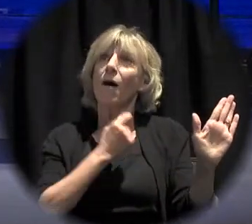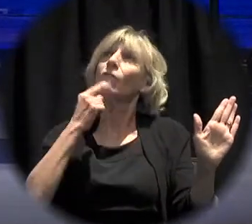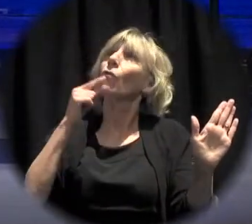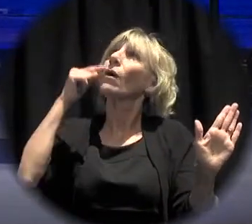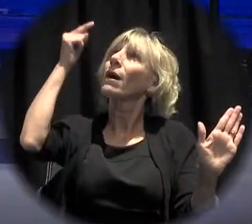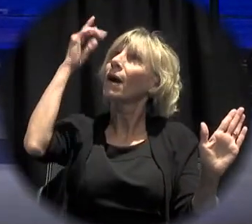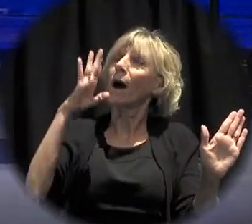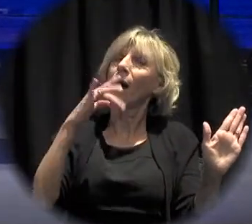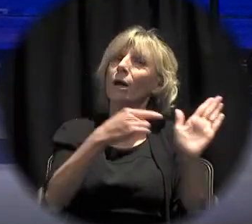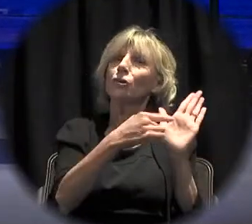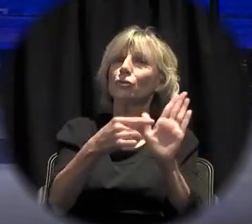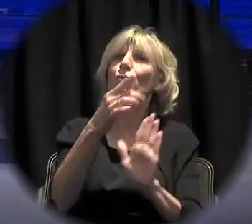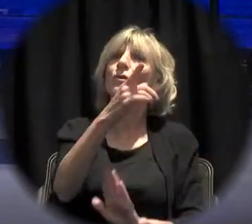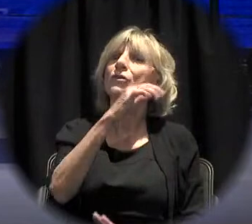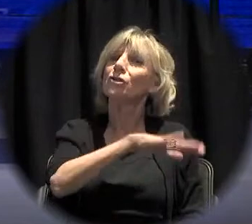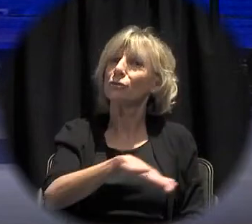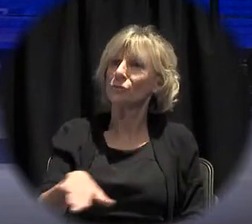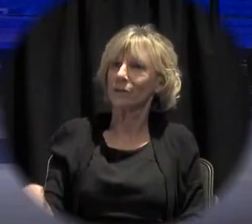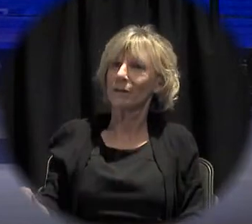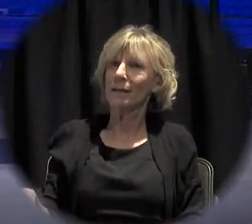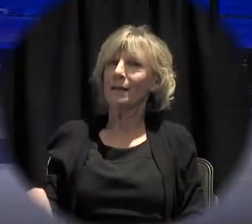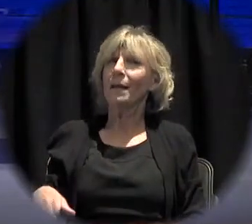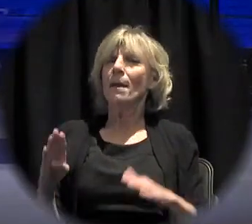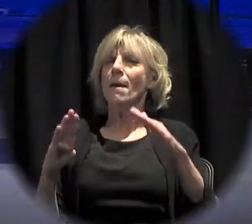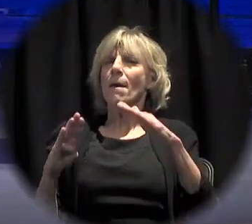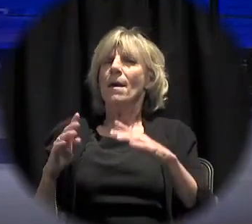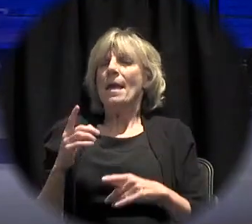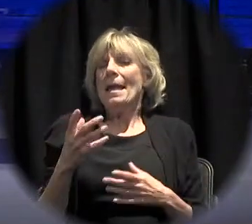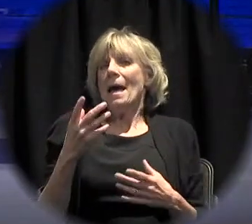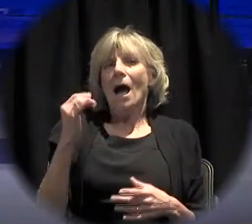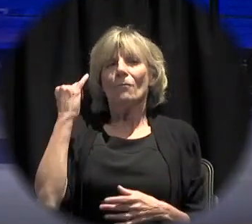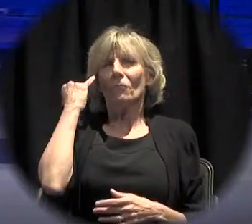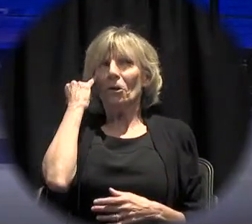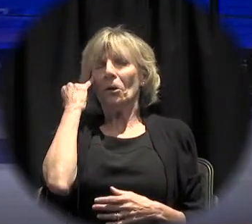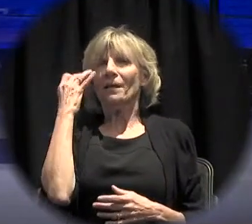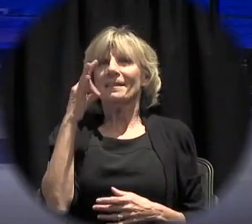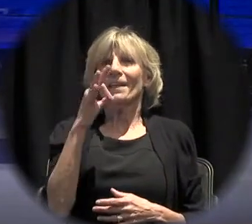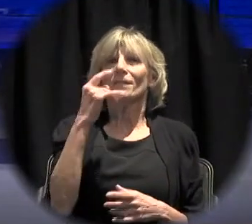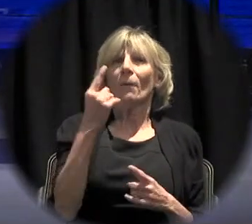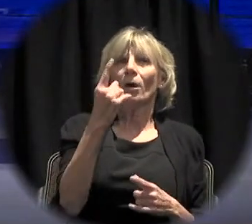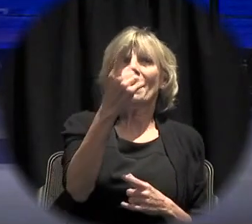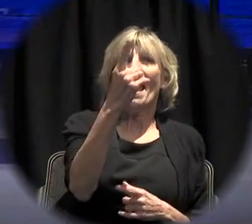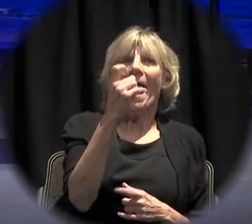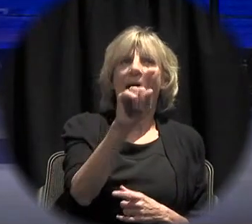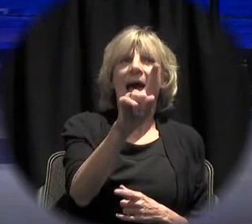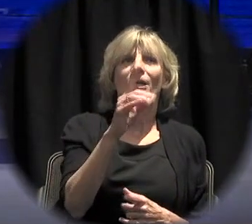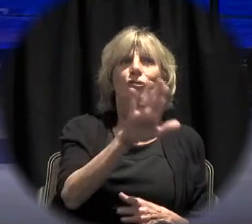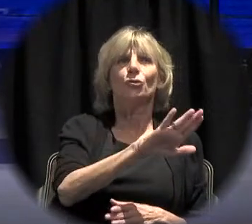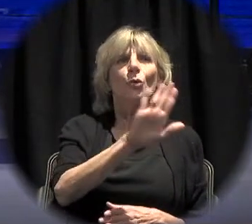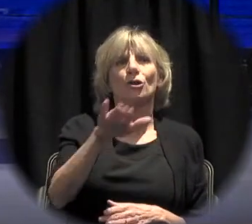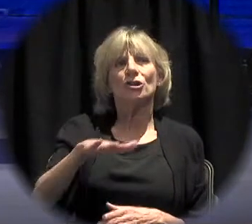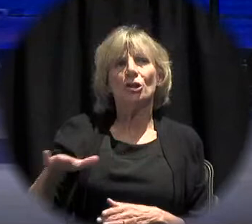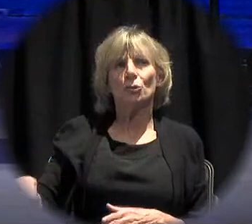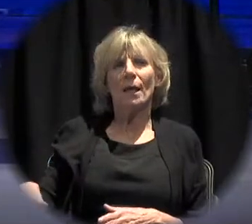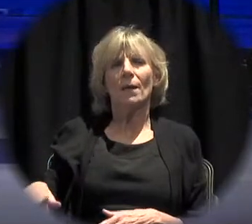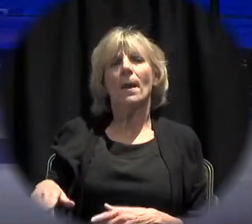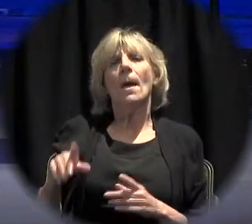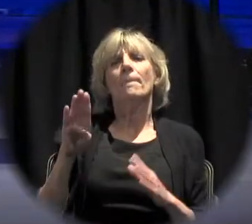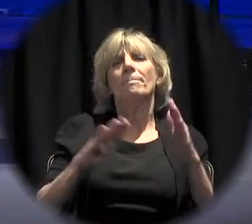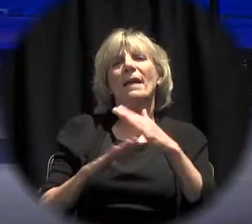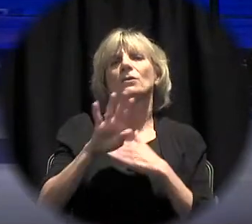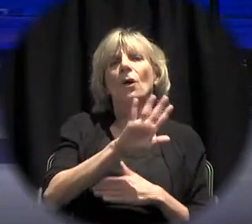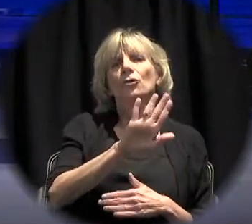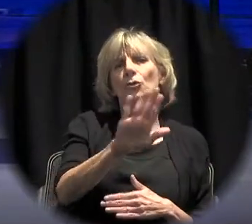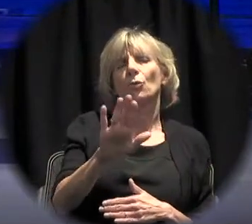would ask mine, based on their lives, what do your parents value? What would they say? Would they say loving